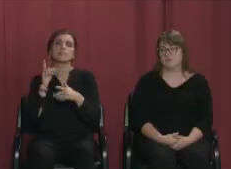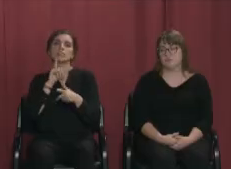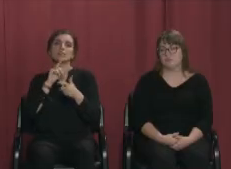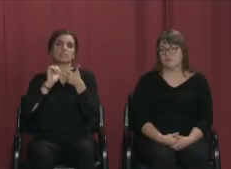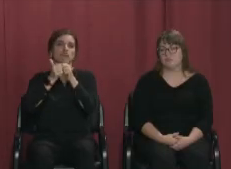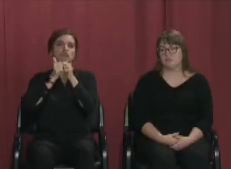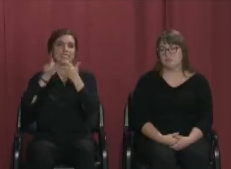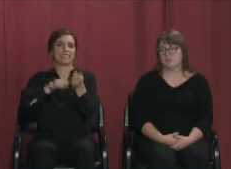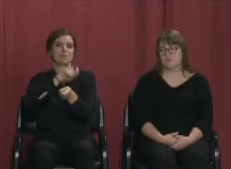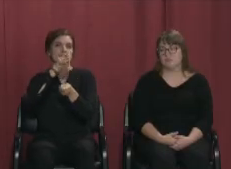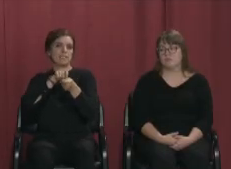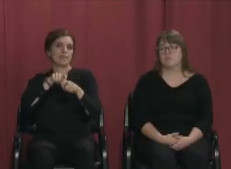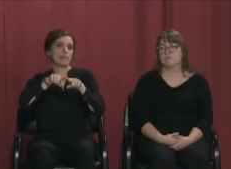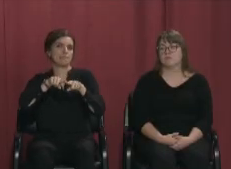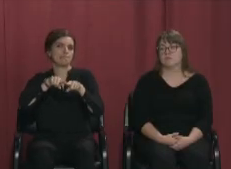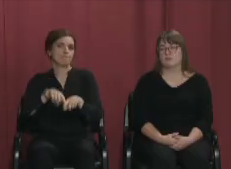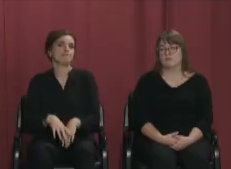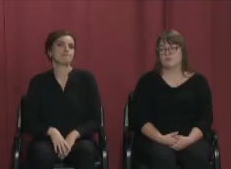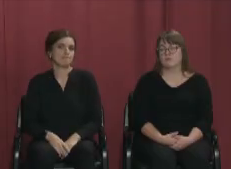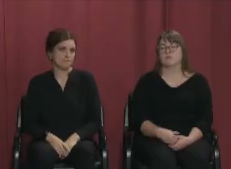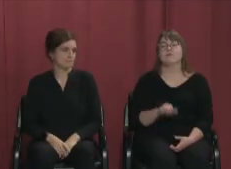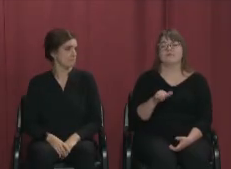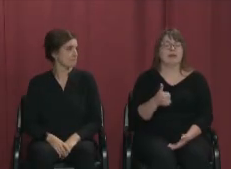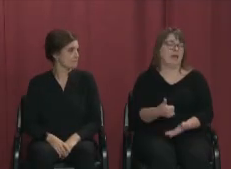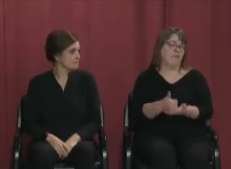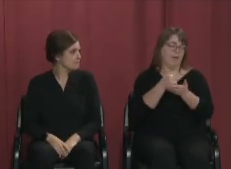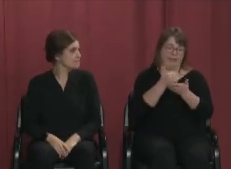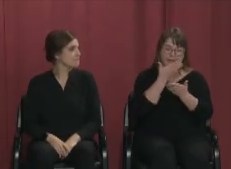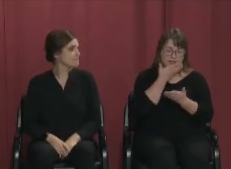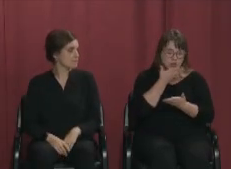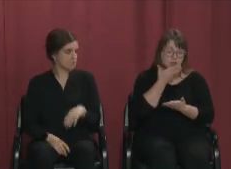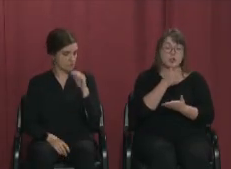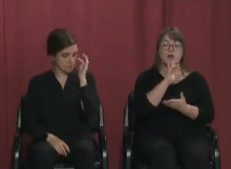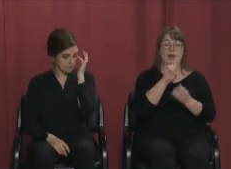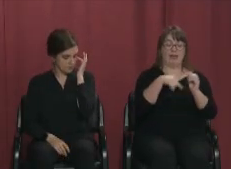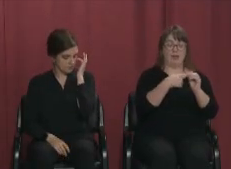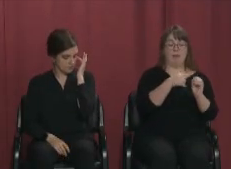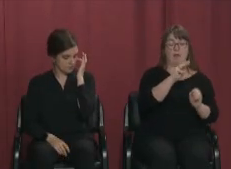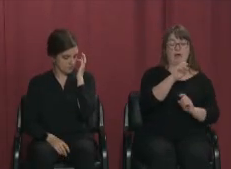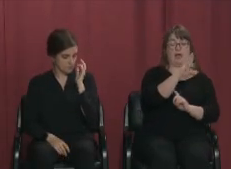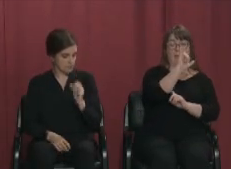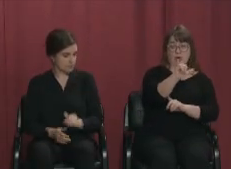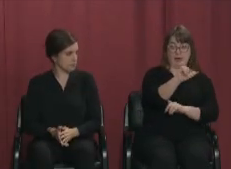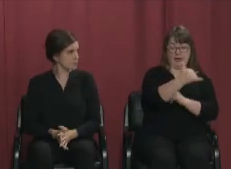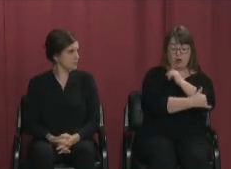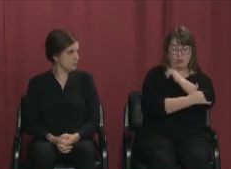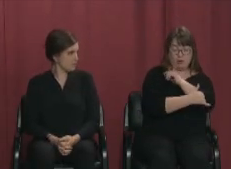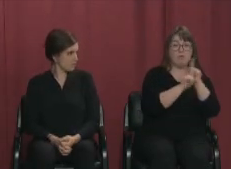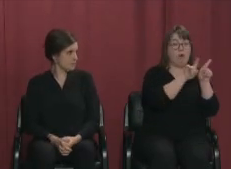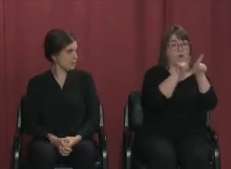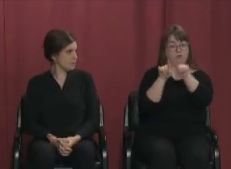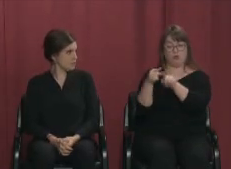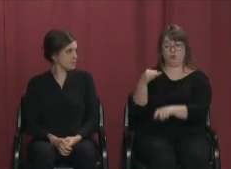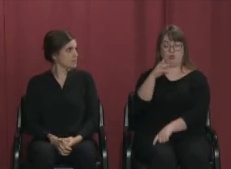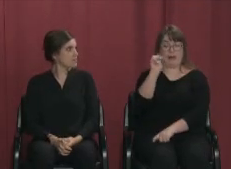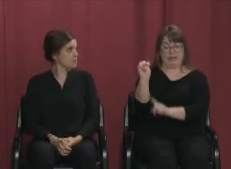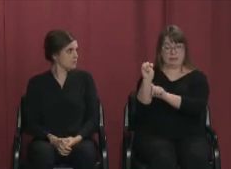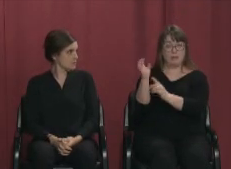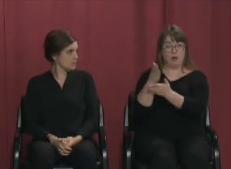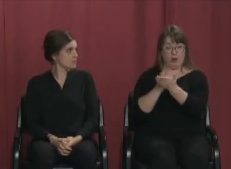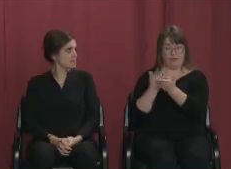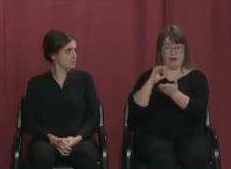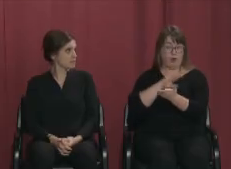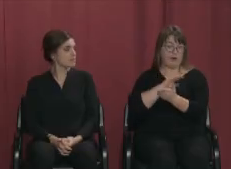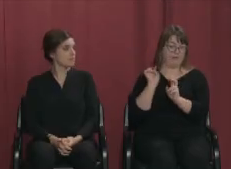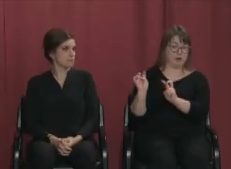to know. And while I think about this, we're talking about Montgomery County, but Greene County would also be part of the viewership. So it's possible